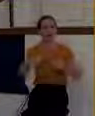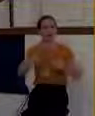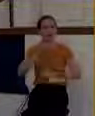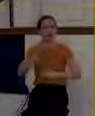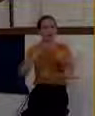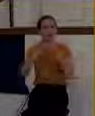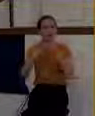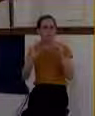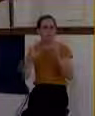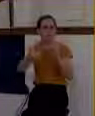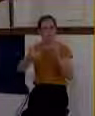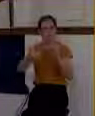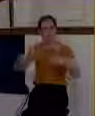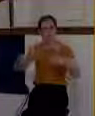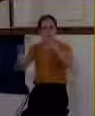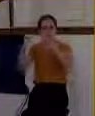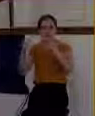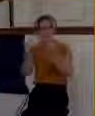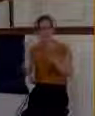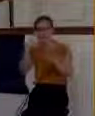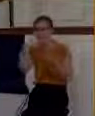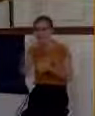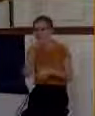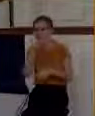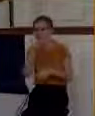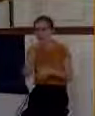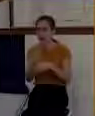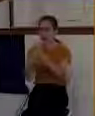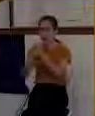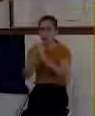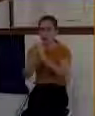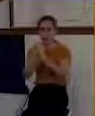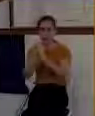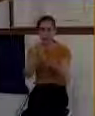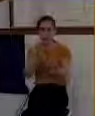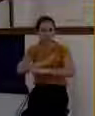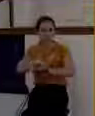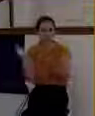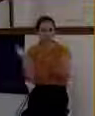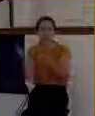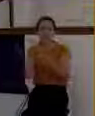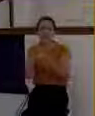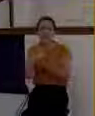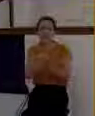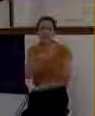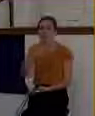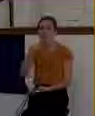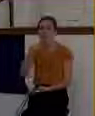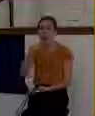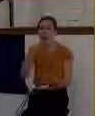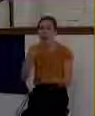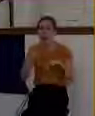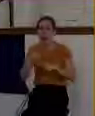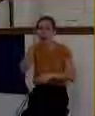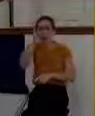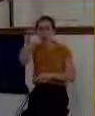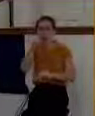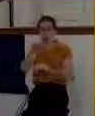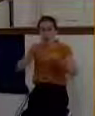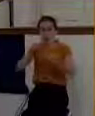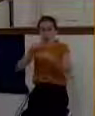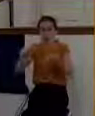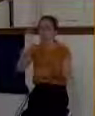Samaria shall surely come to pass." Even though this man of God from Judah had died for his